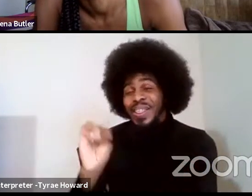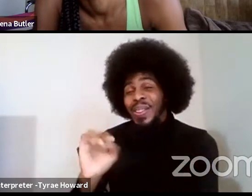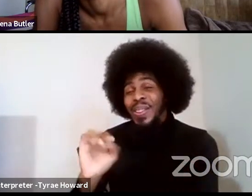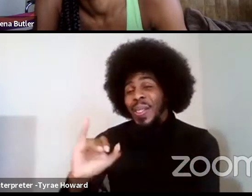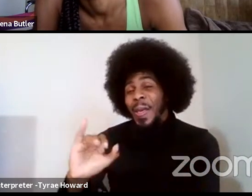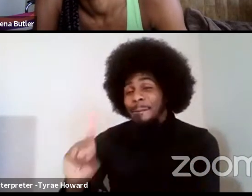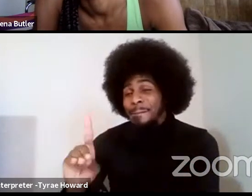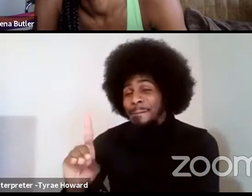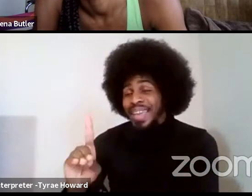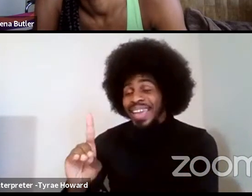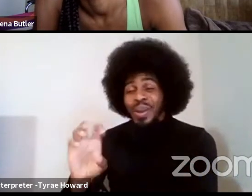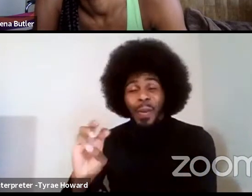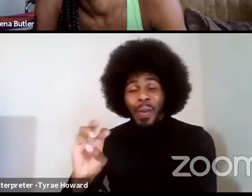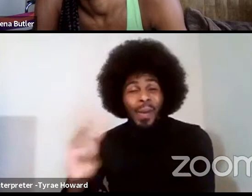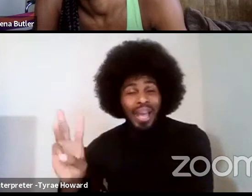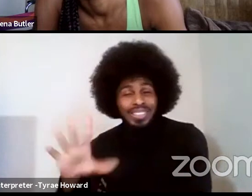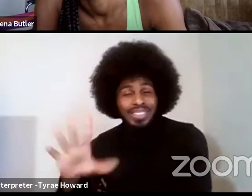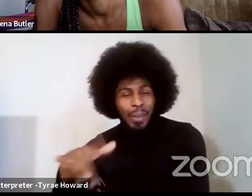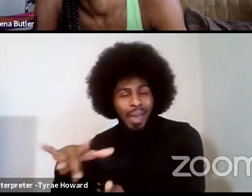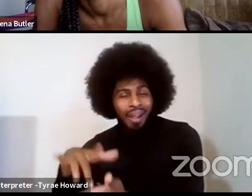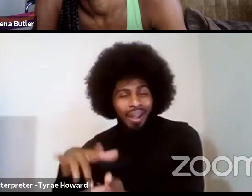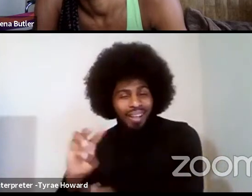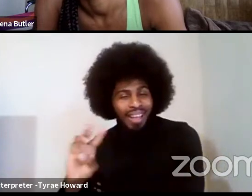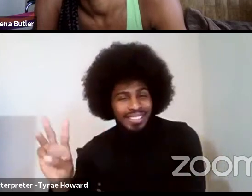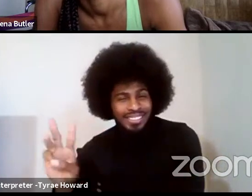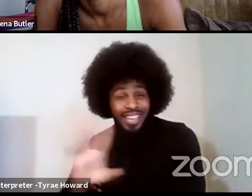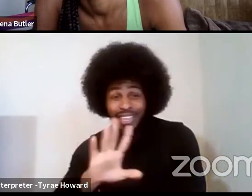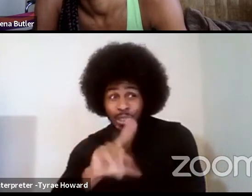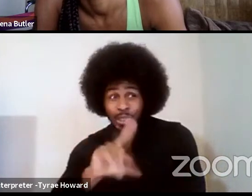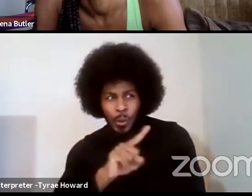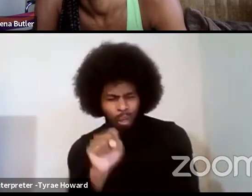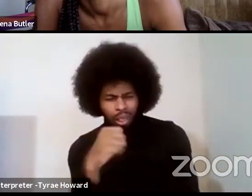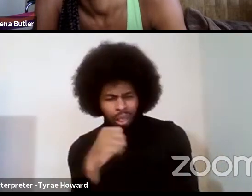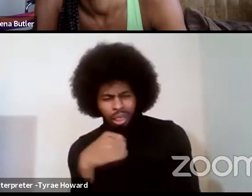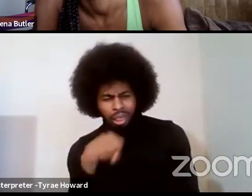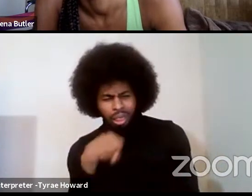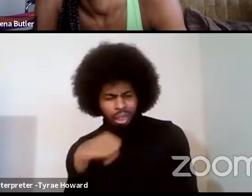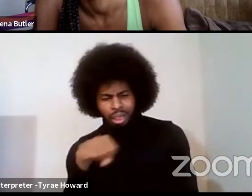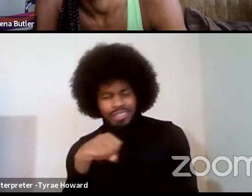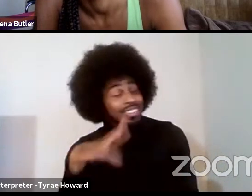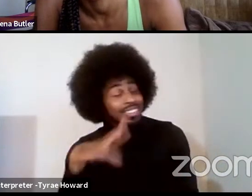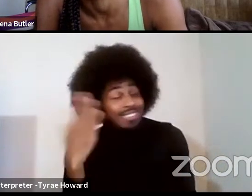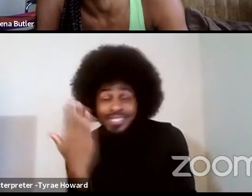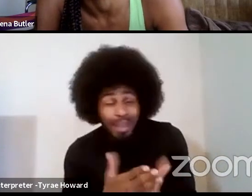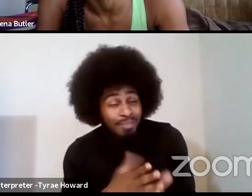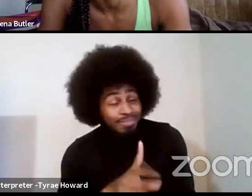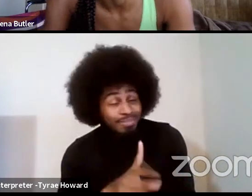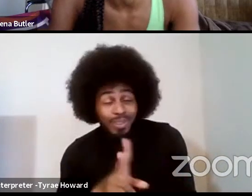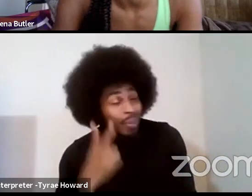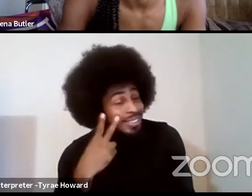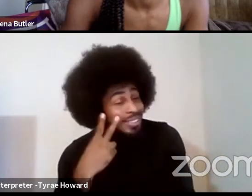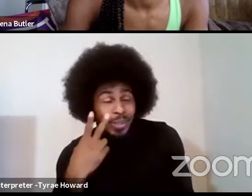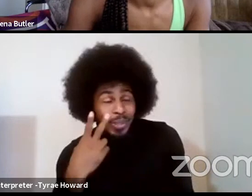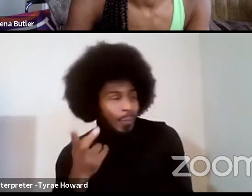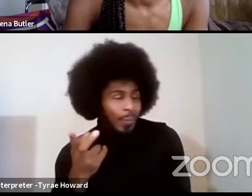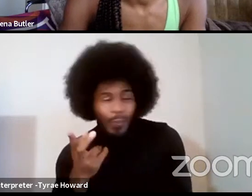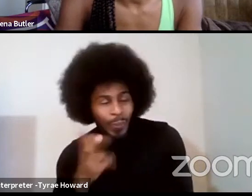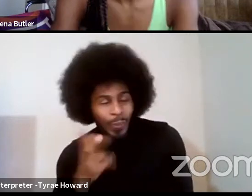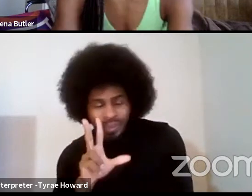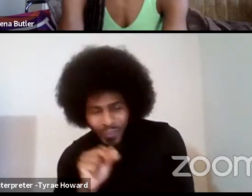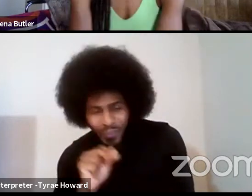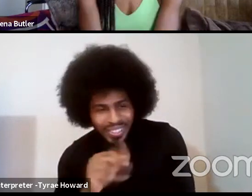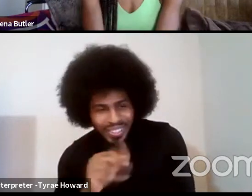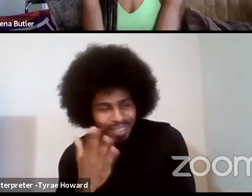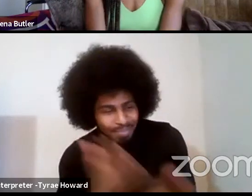there. And I wanted to get to that. Don't stop shaking your head. Wait, pause that. You're gonna come back to that, I